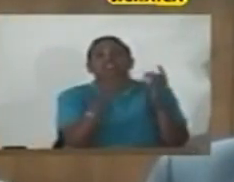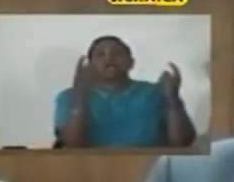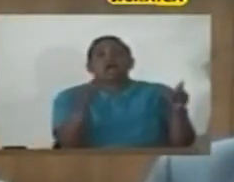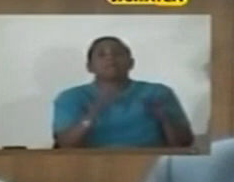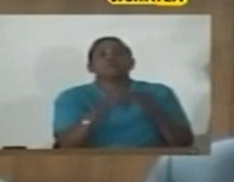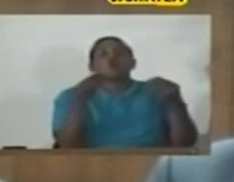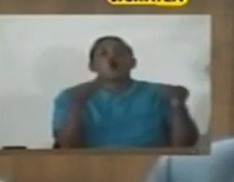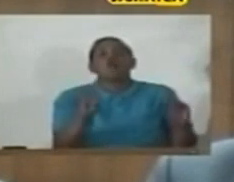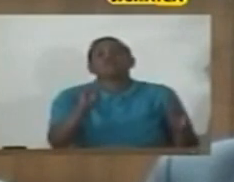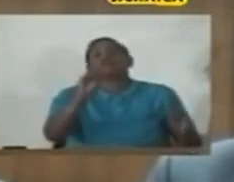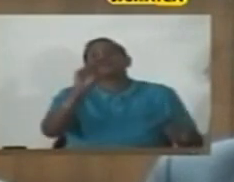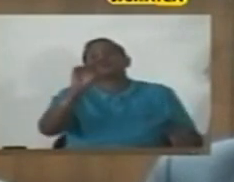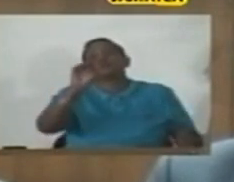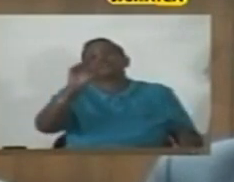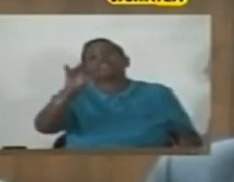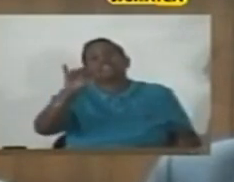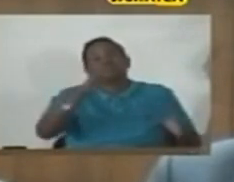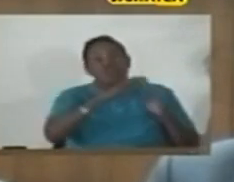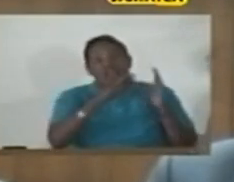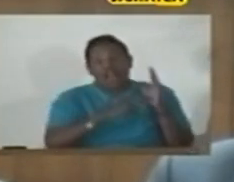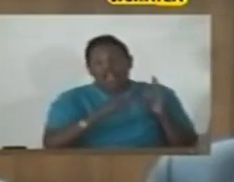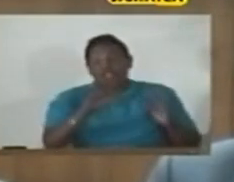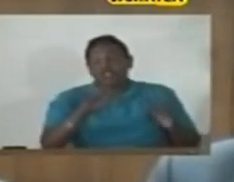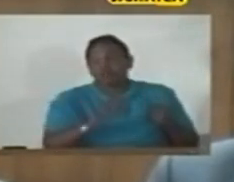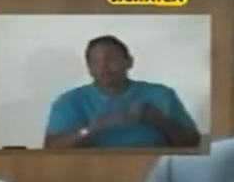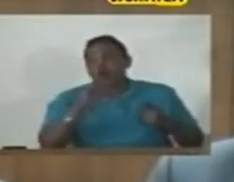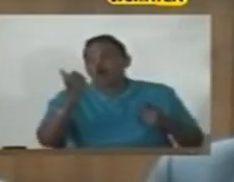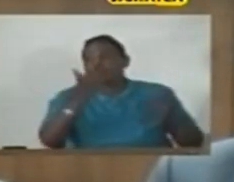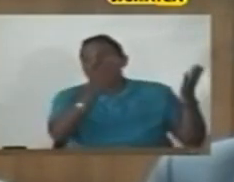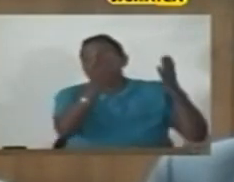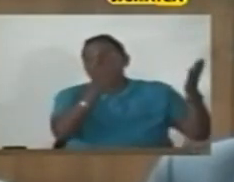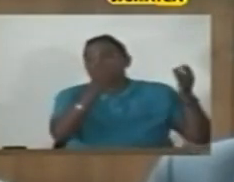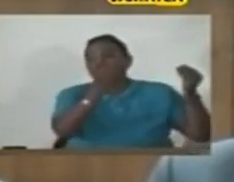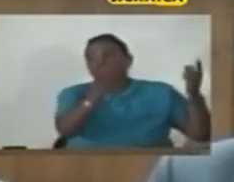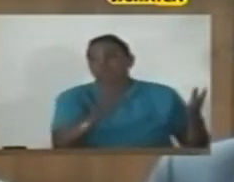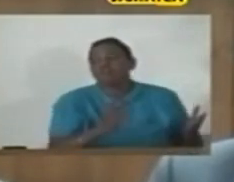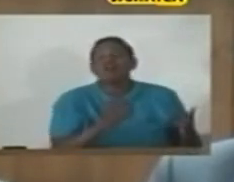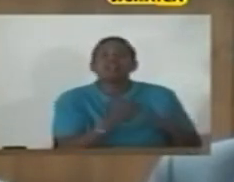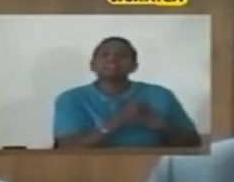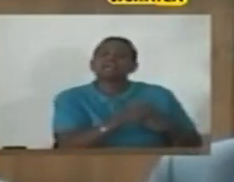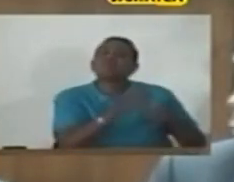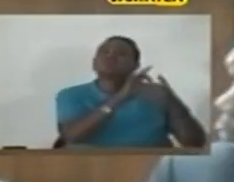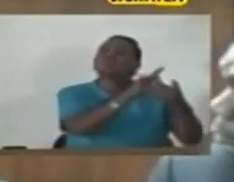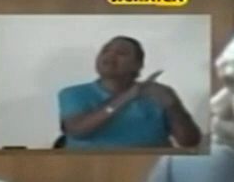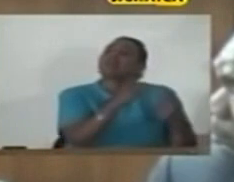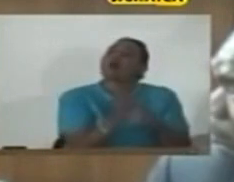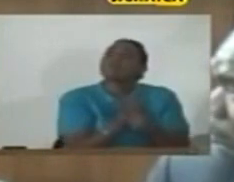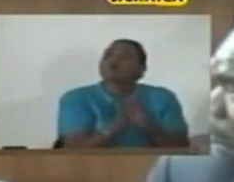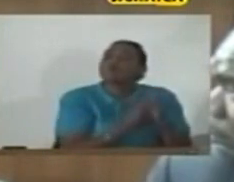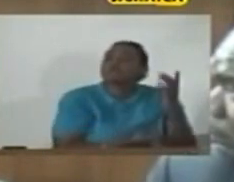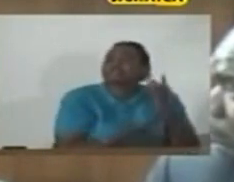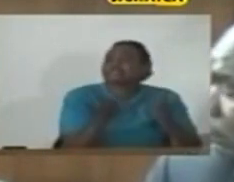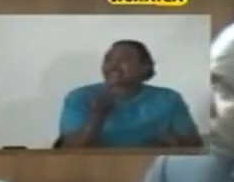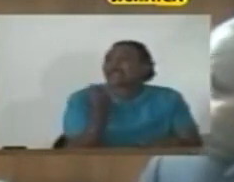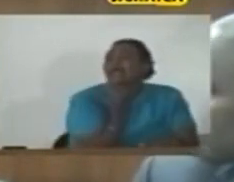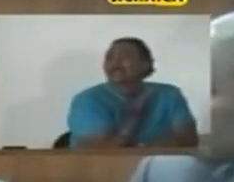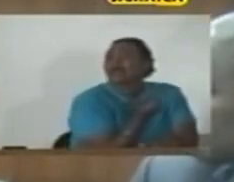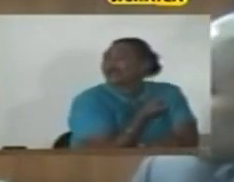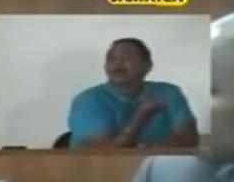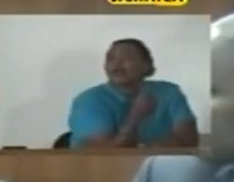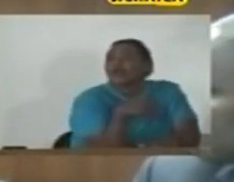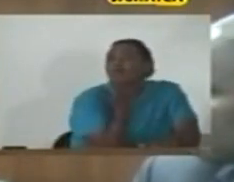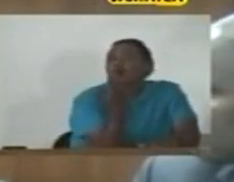of Utilities Regulations and other service providers regarding the appropriate technology to be